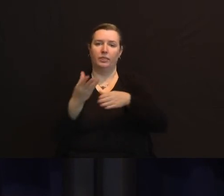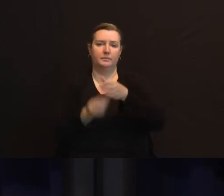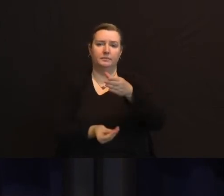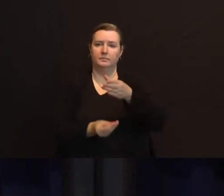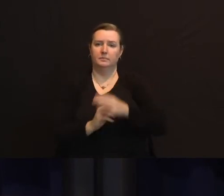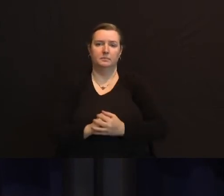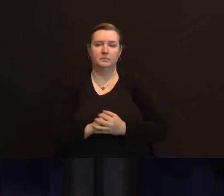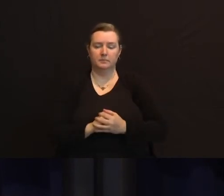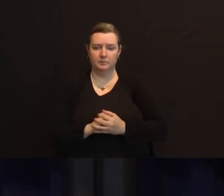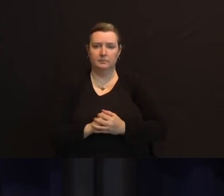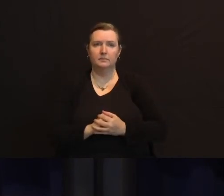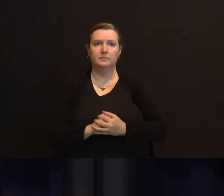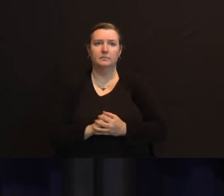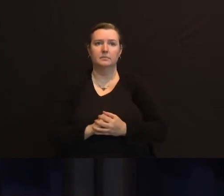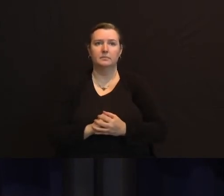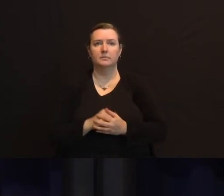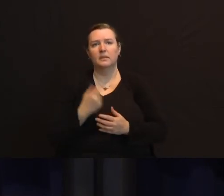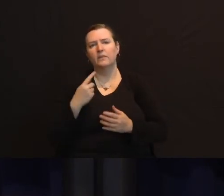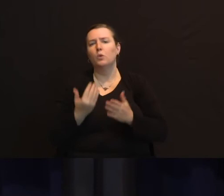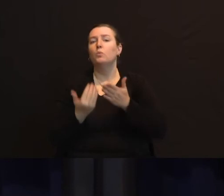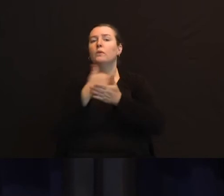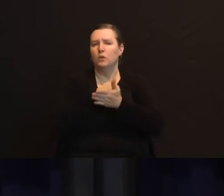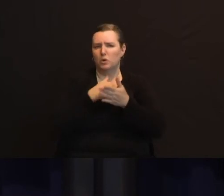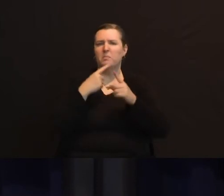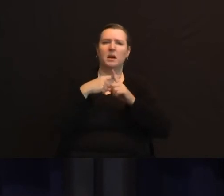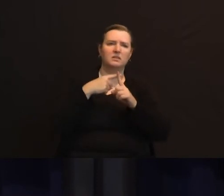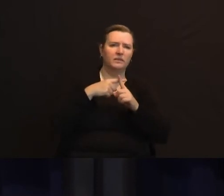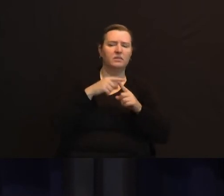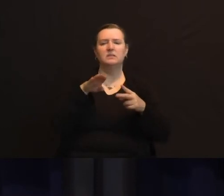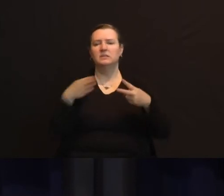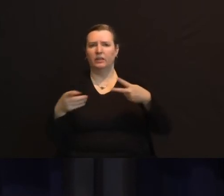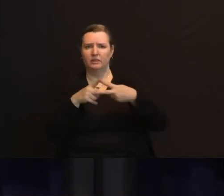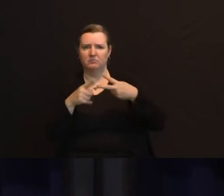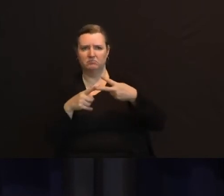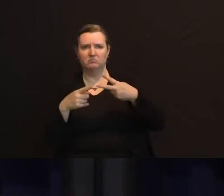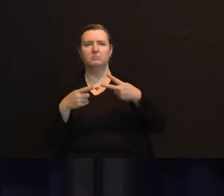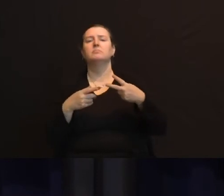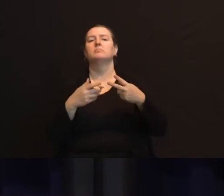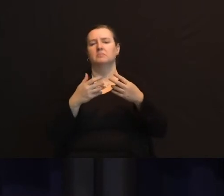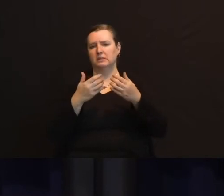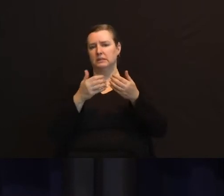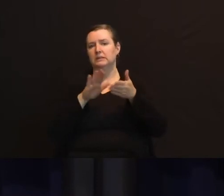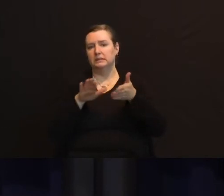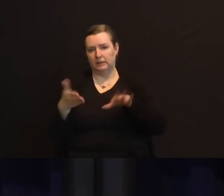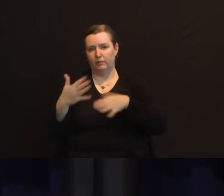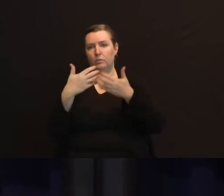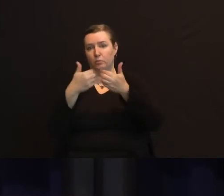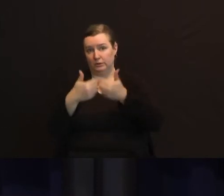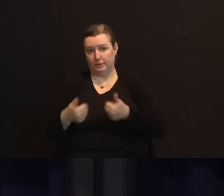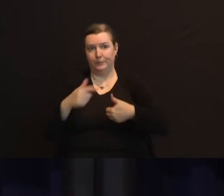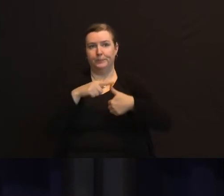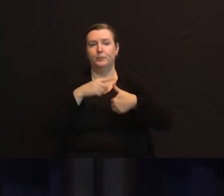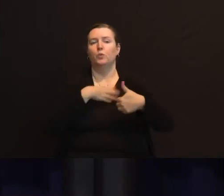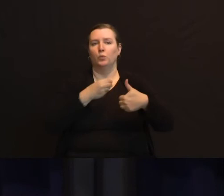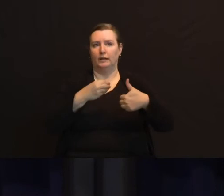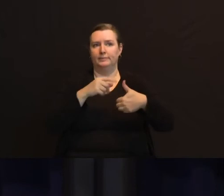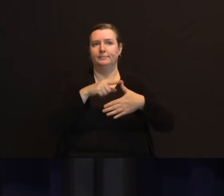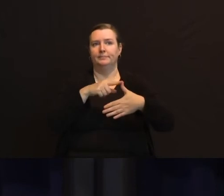reviewed the new cases and deaths reported. In terms of deaths, the breakdown of deaths by race ethnicity is as follows: